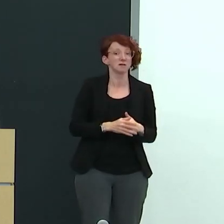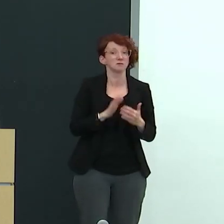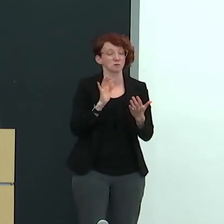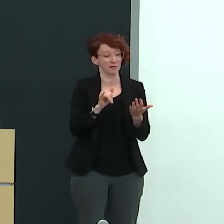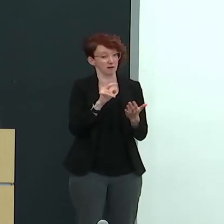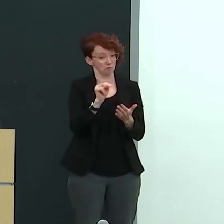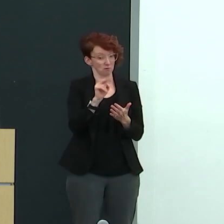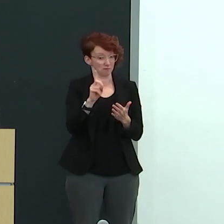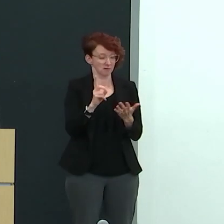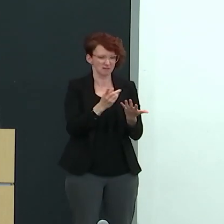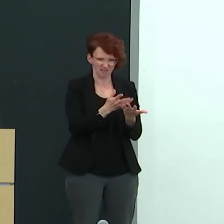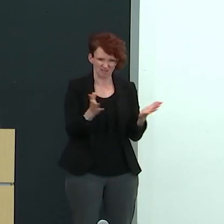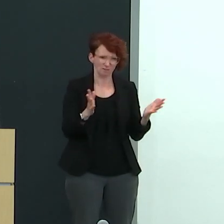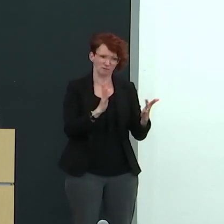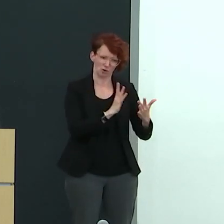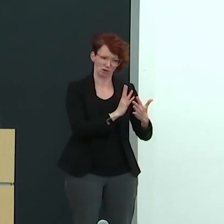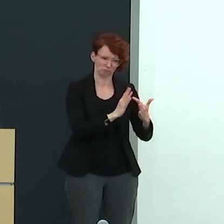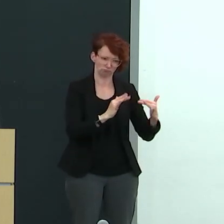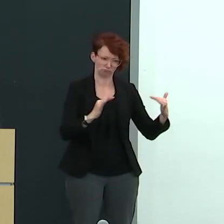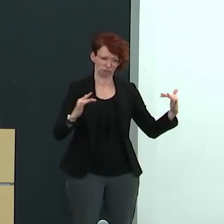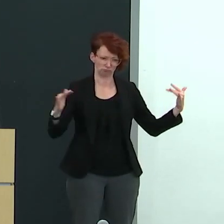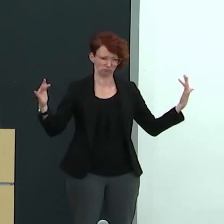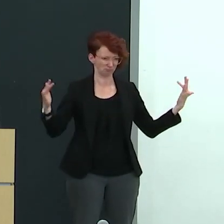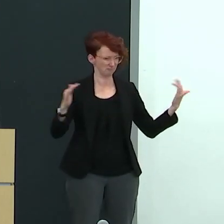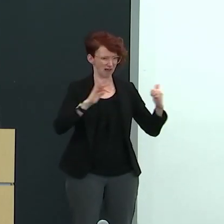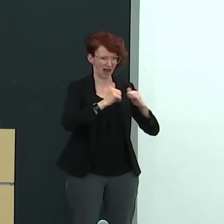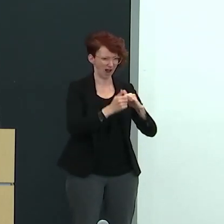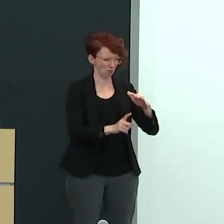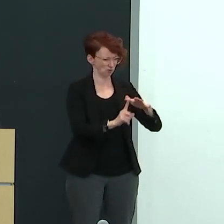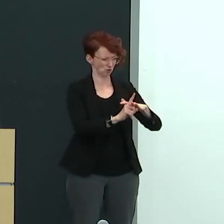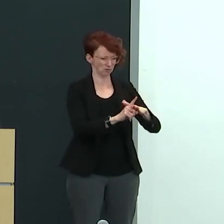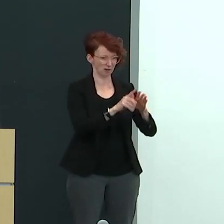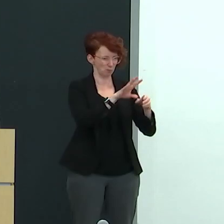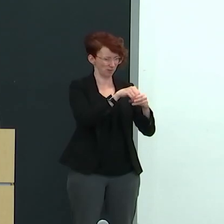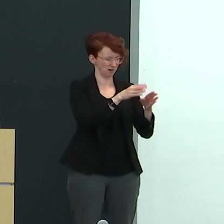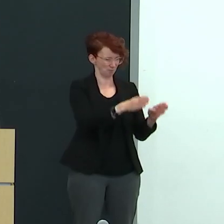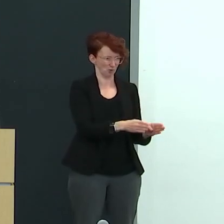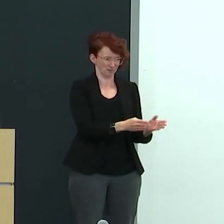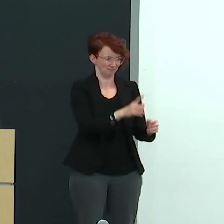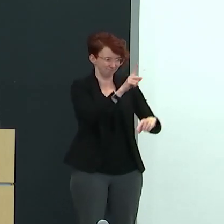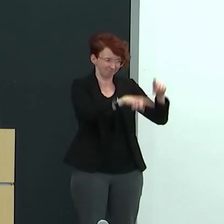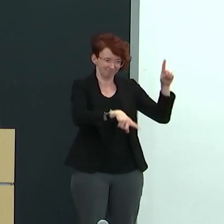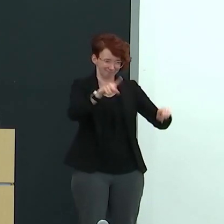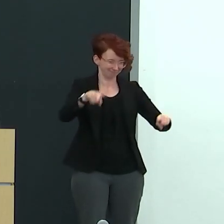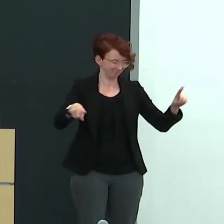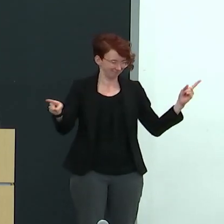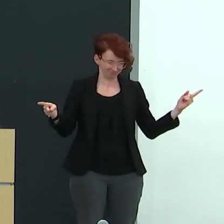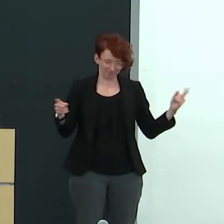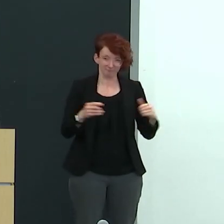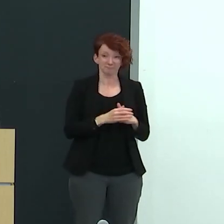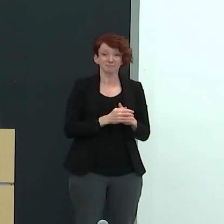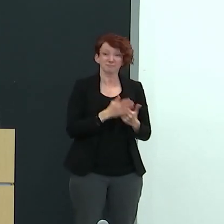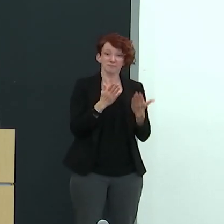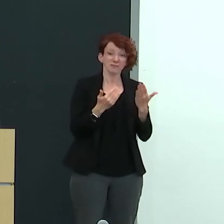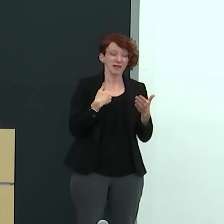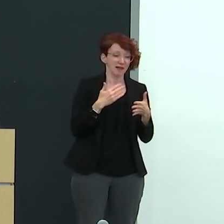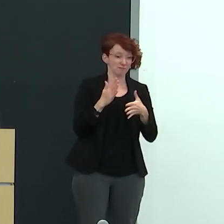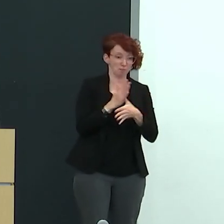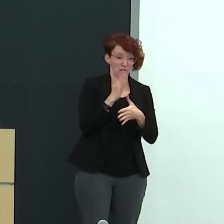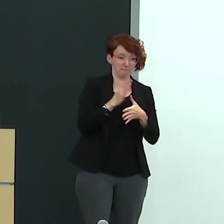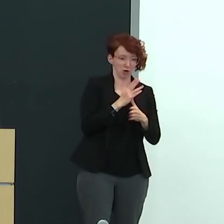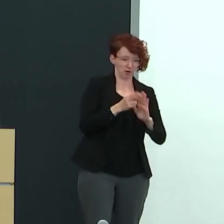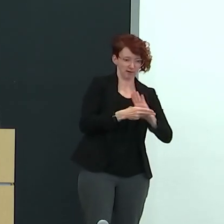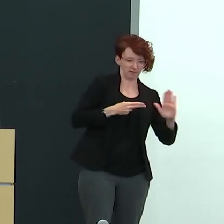of presentations of neurodiversity. Between the several primary conditions defined as neurodiverse, there are huge differences in